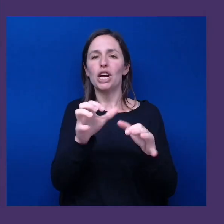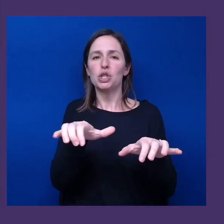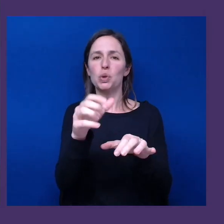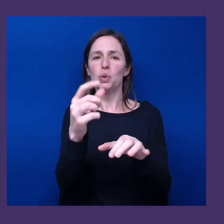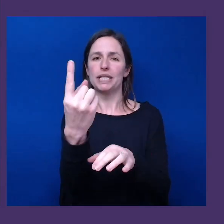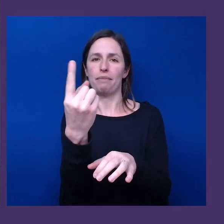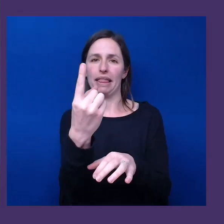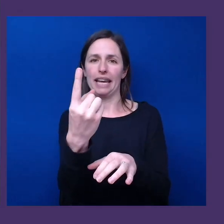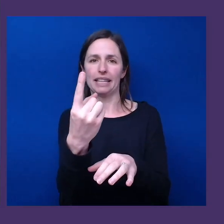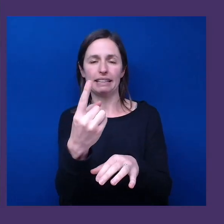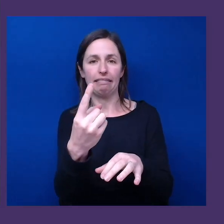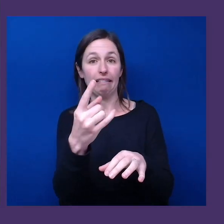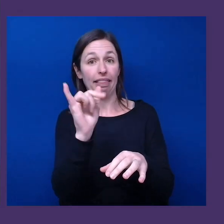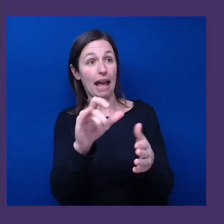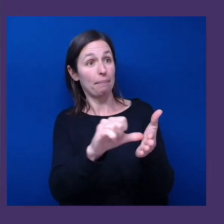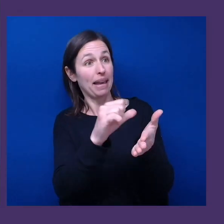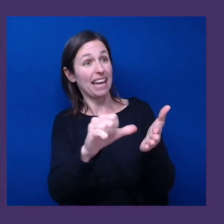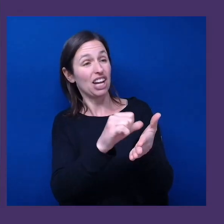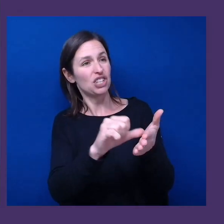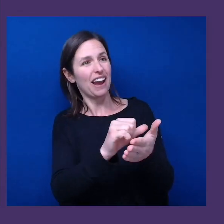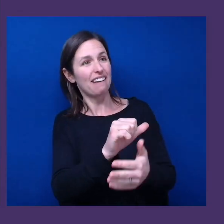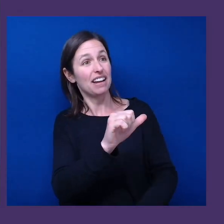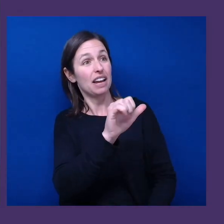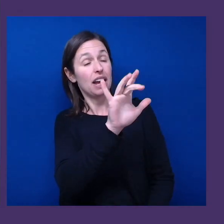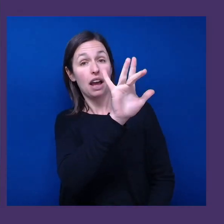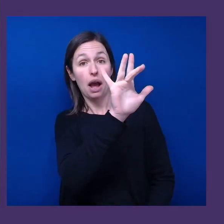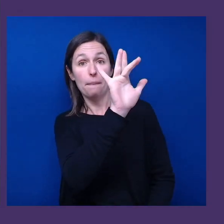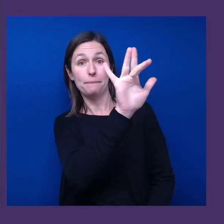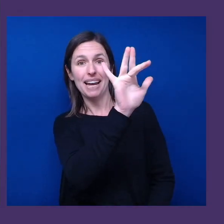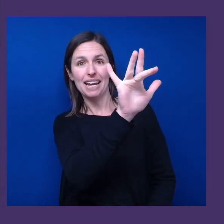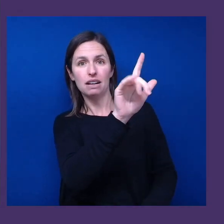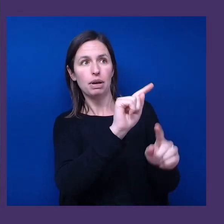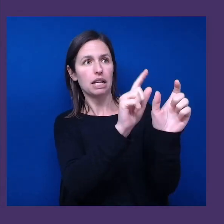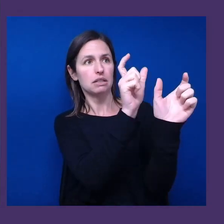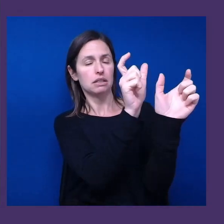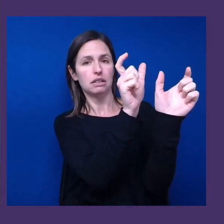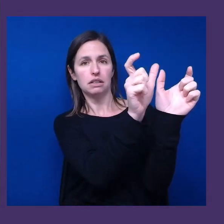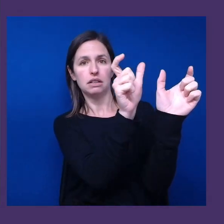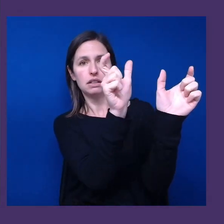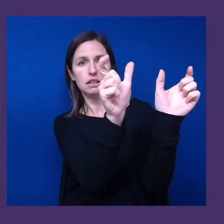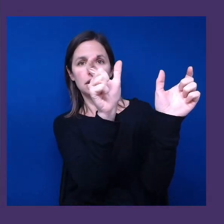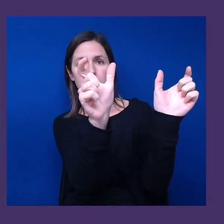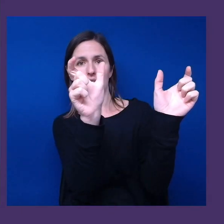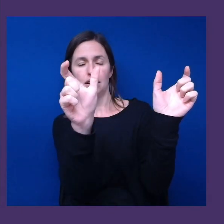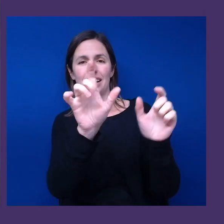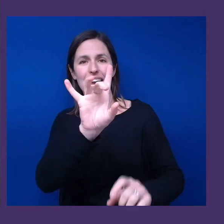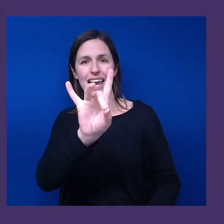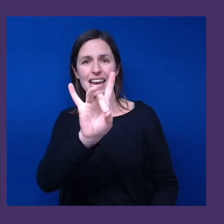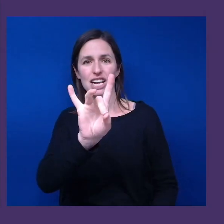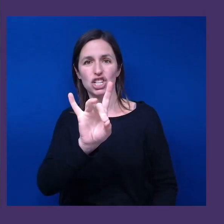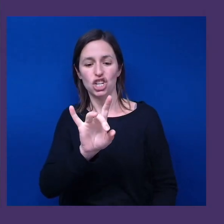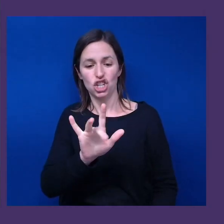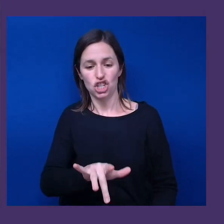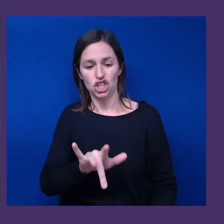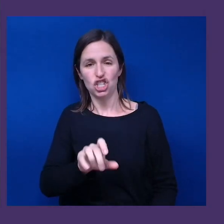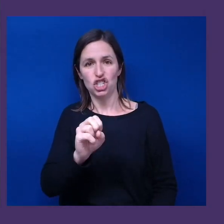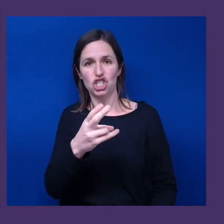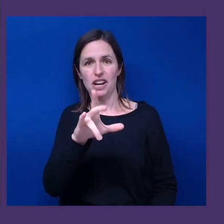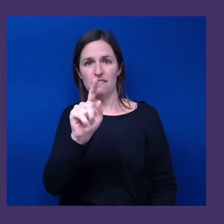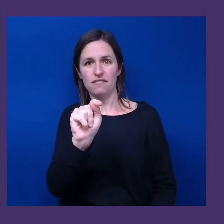that takes you 8 shift tab to get there, right? So yeah, you can get to